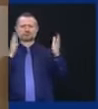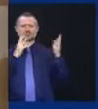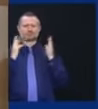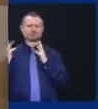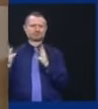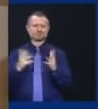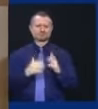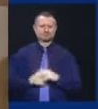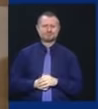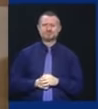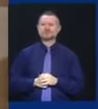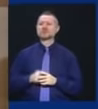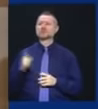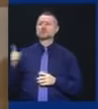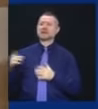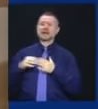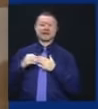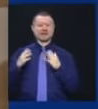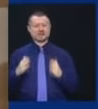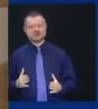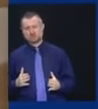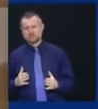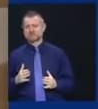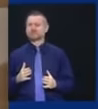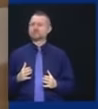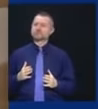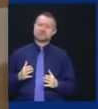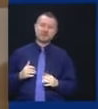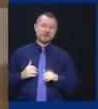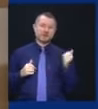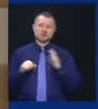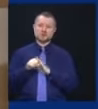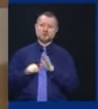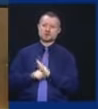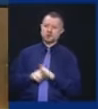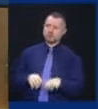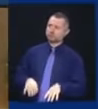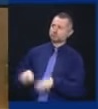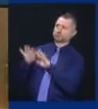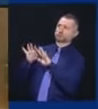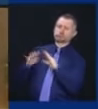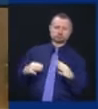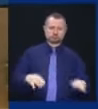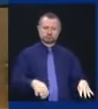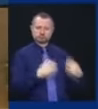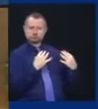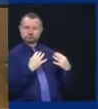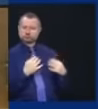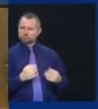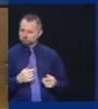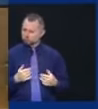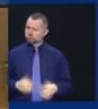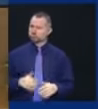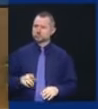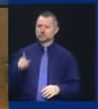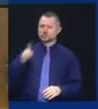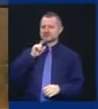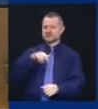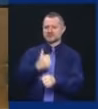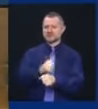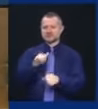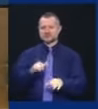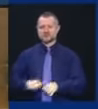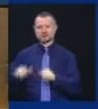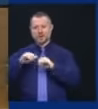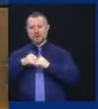Your example has been modeled by multiple states across the country. Your leadership set the standard for how to address the